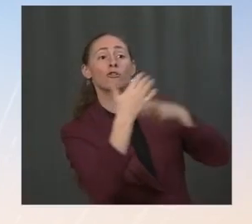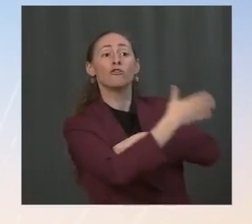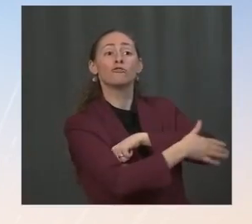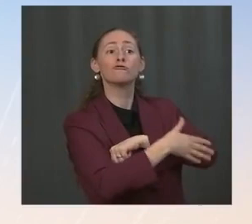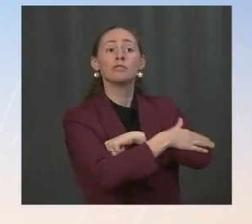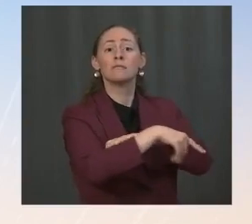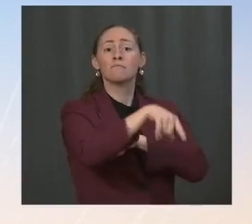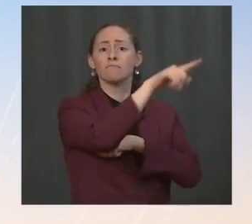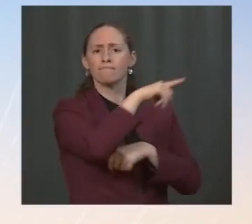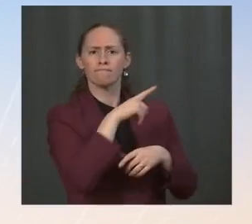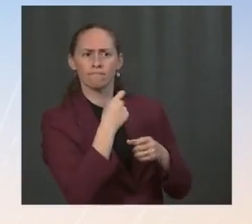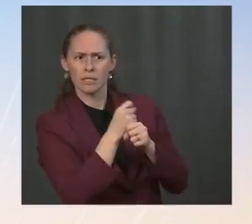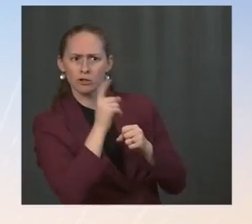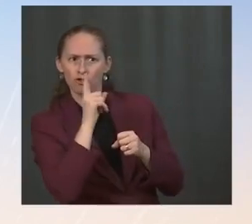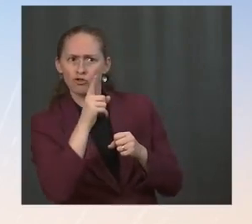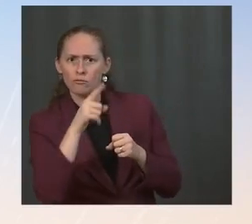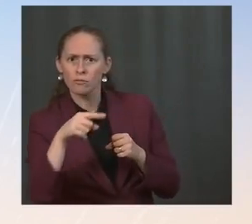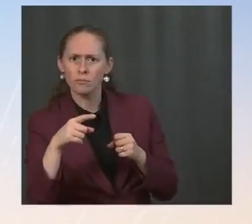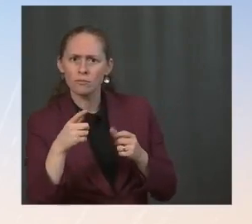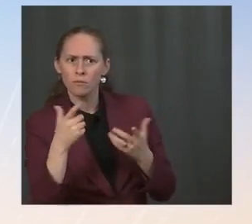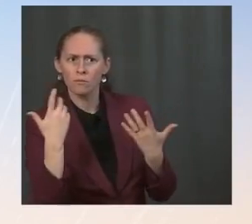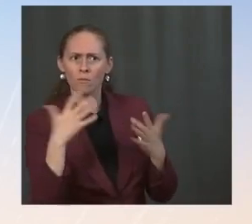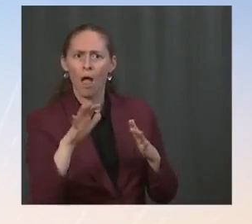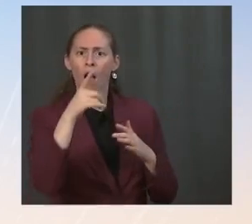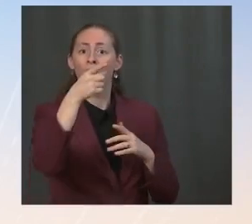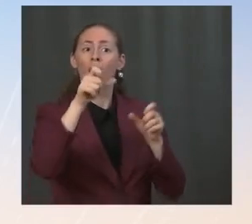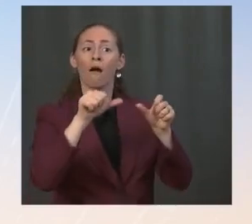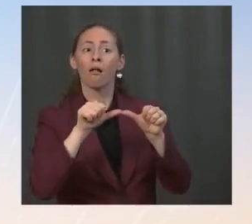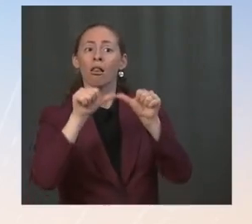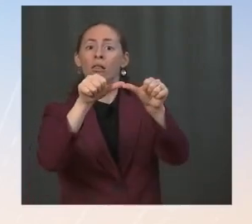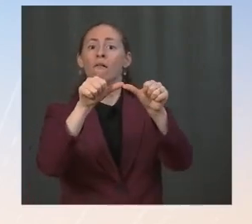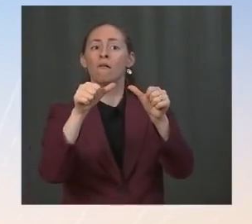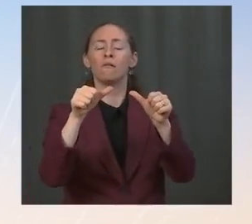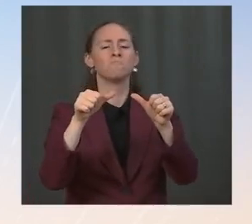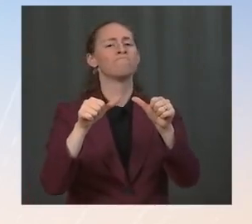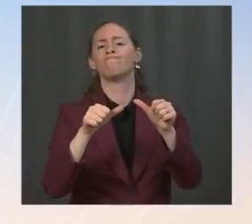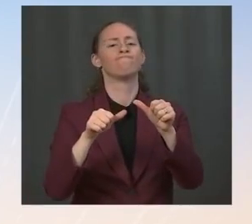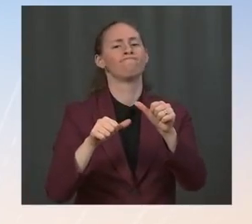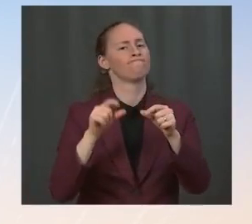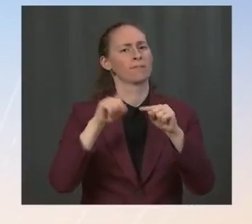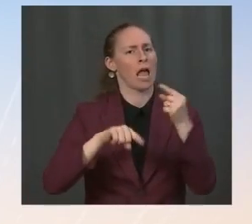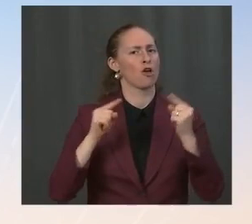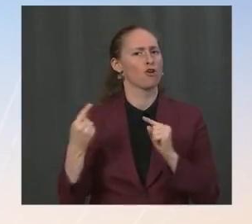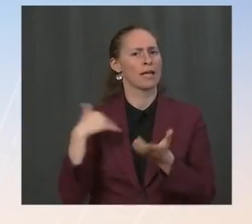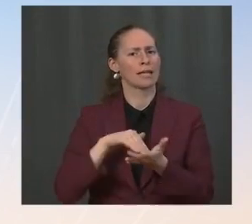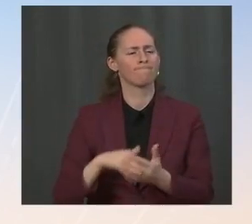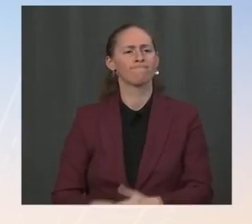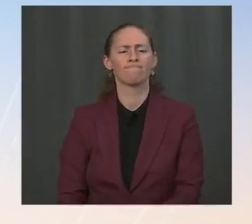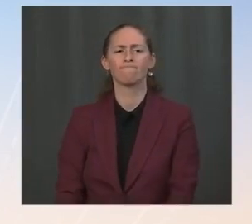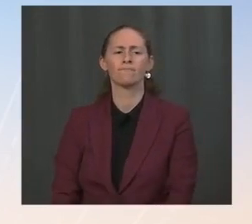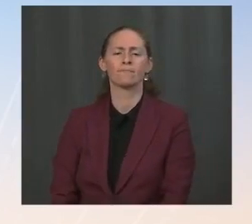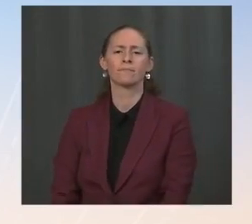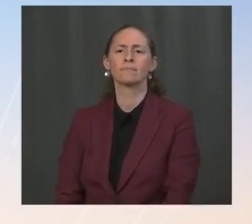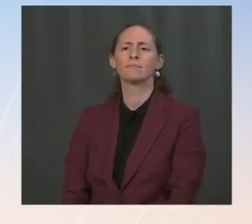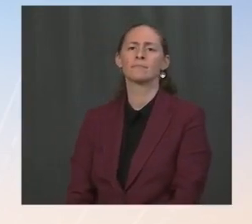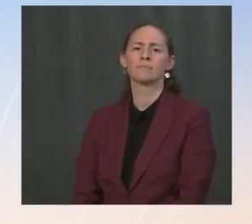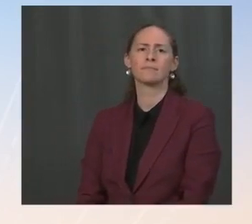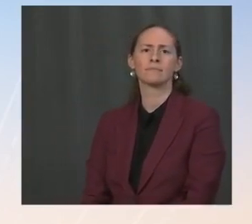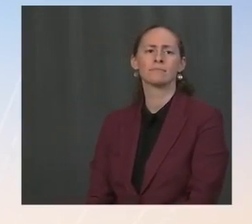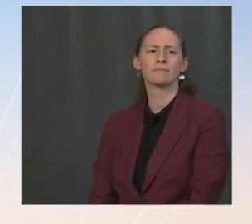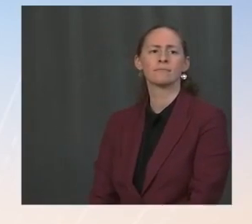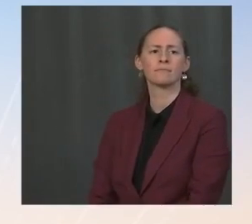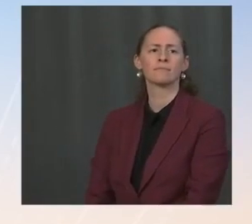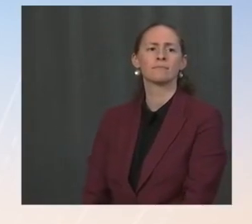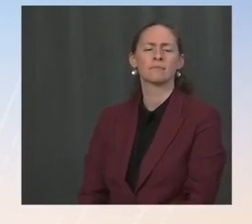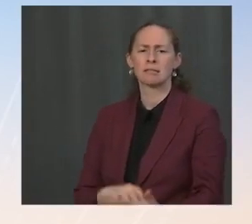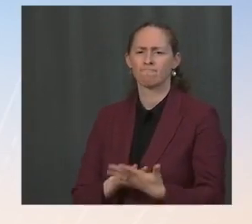they don't develop that ability. Do you know yet if he would go to Dover to greet the caskets of those that were killed?